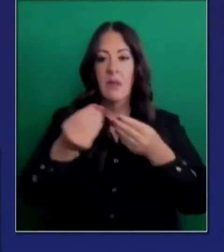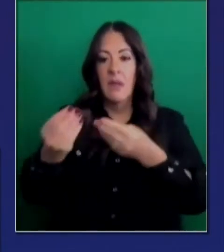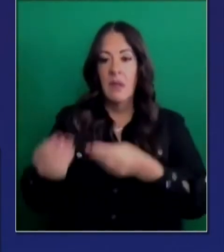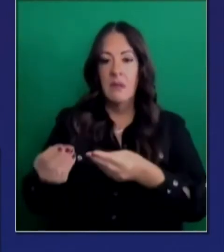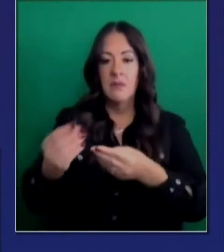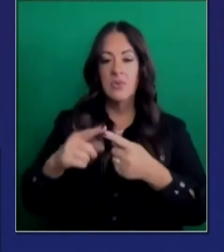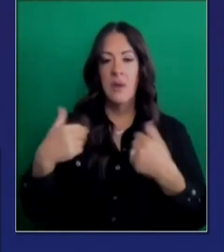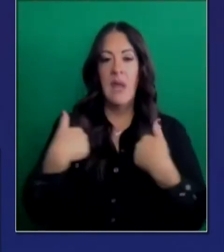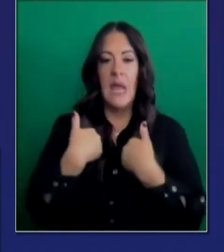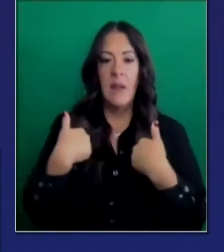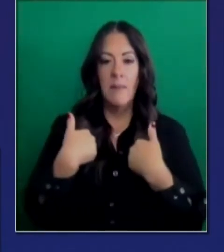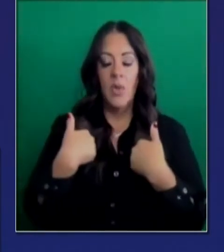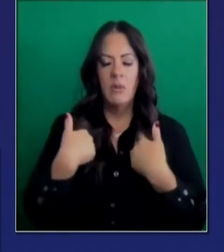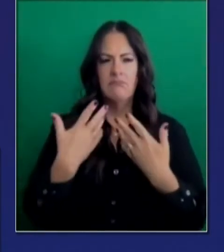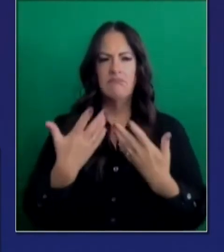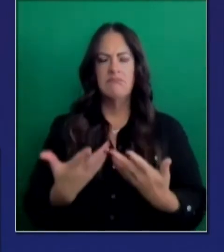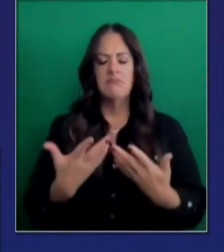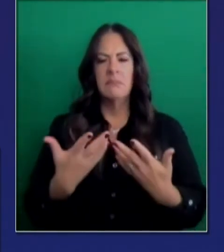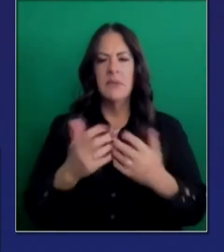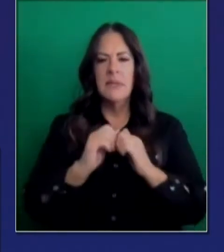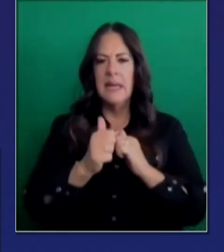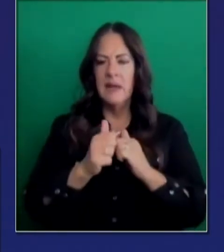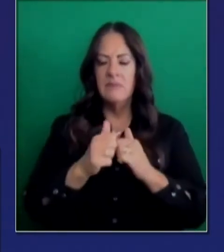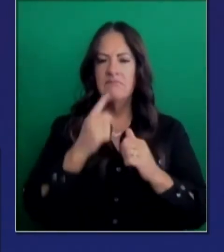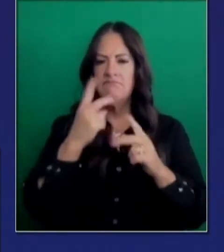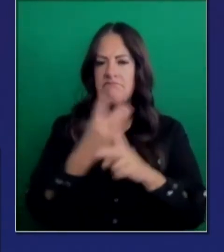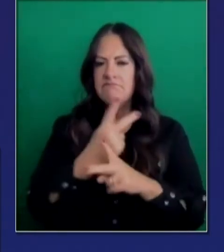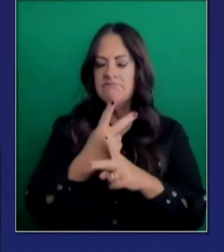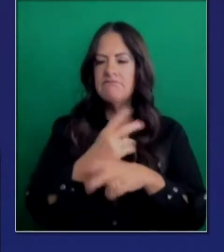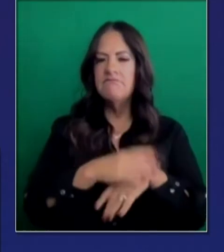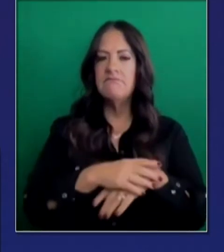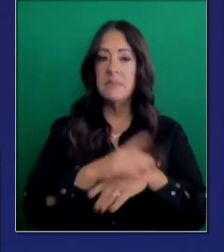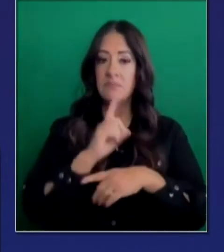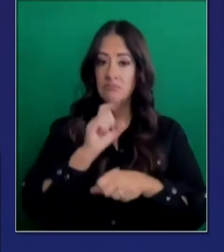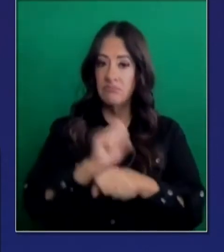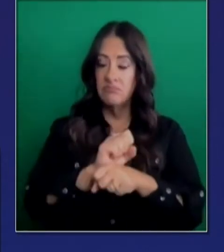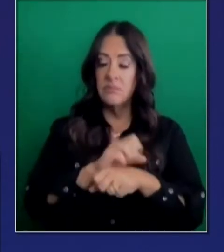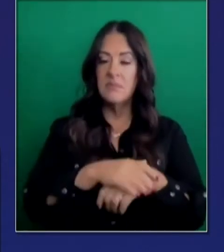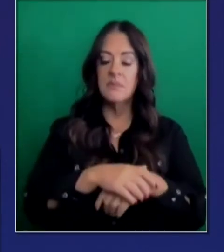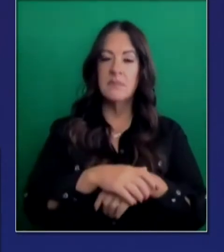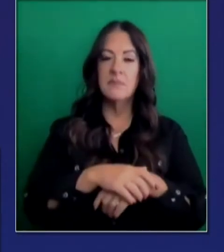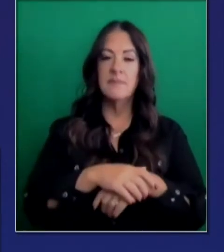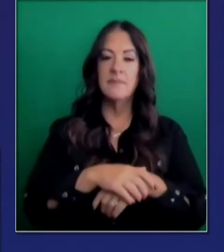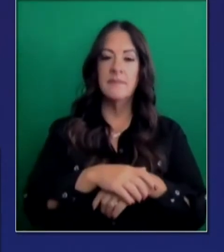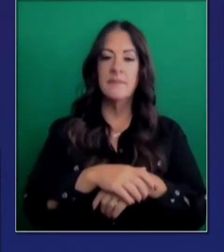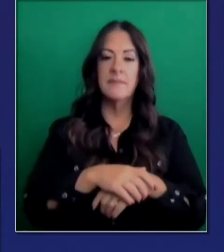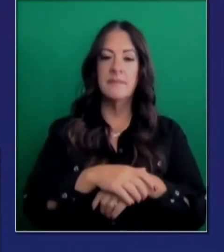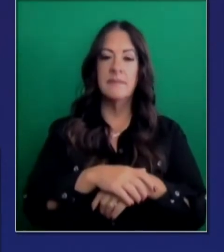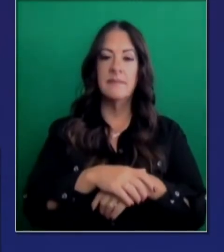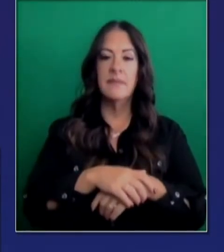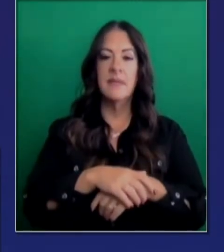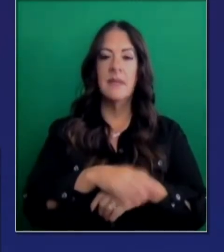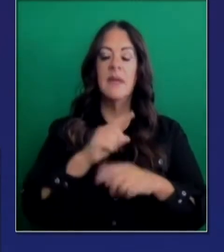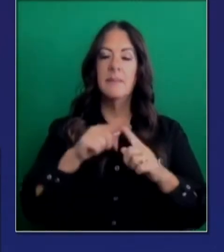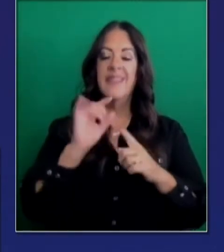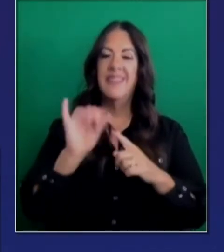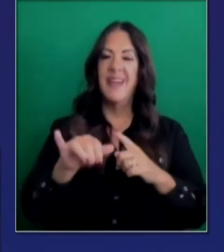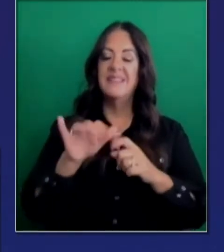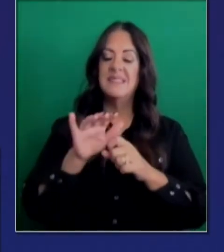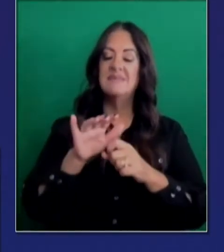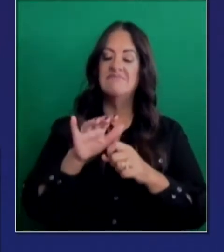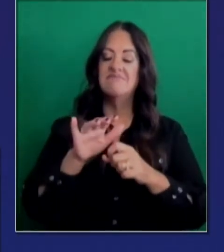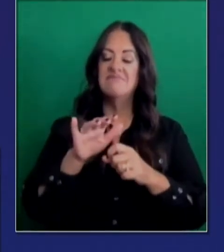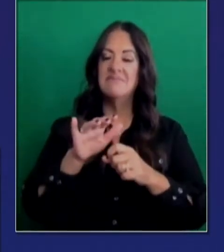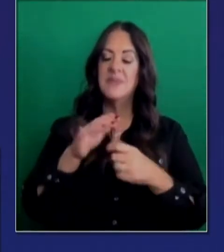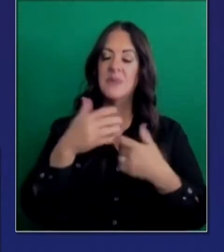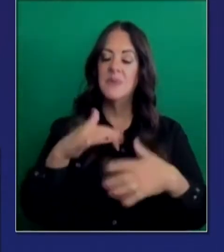to respect that process and the adjudication of the facts. But nonetheless, it's just an area that's long been of